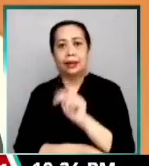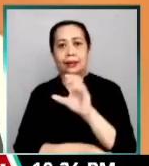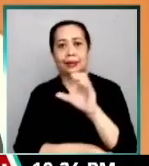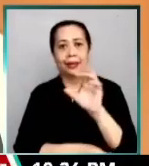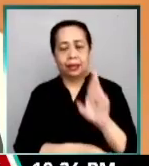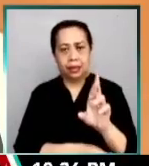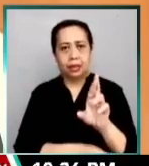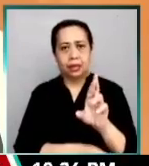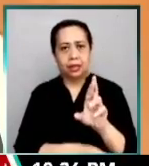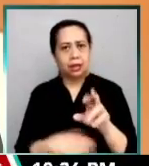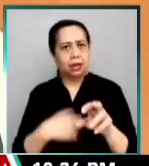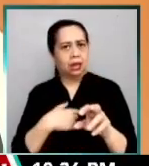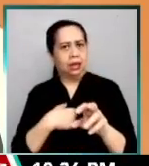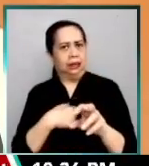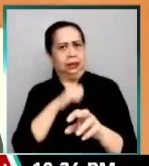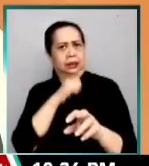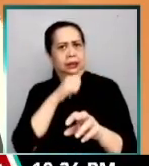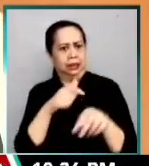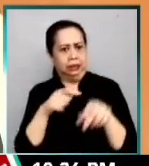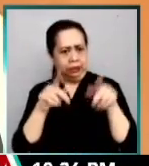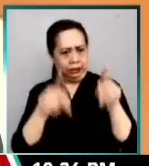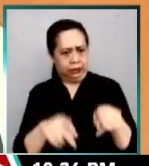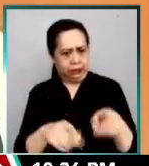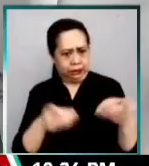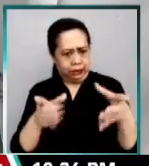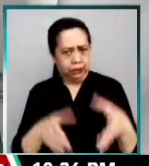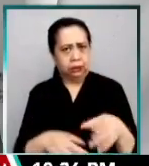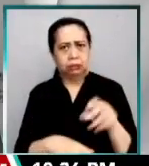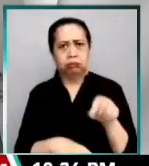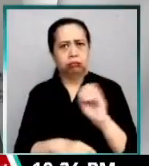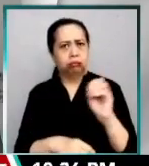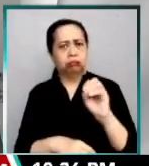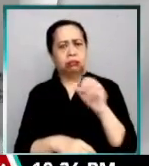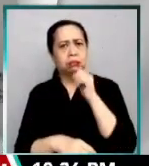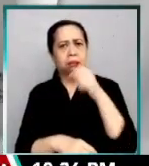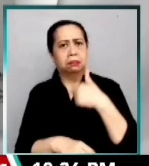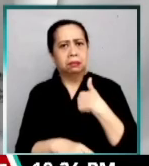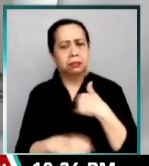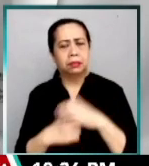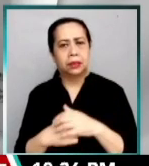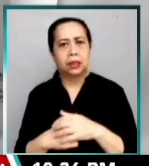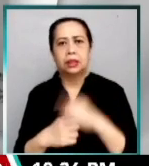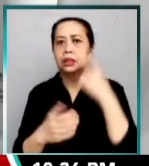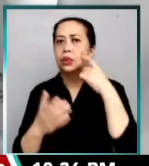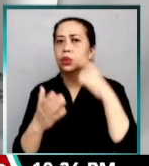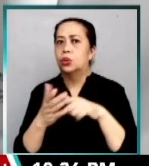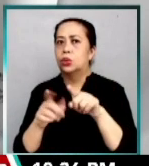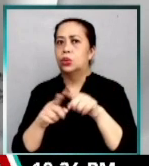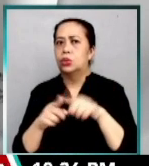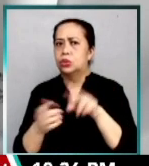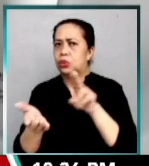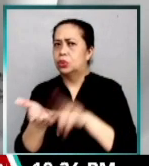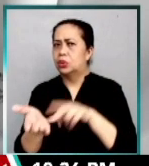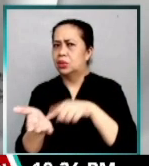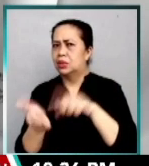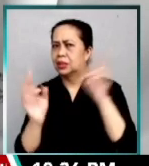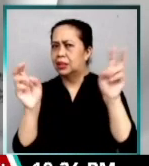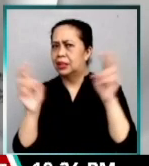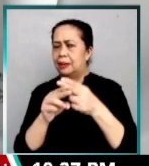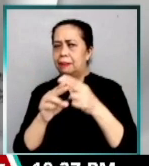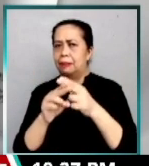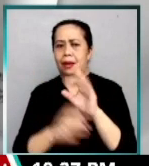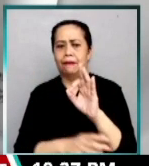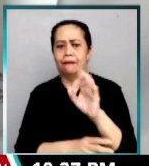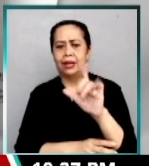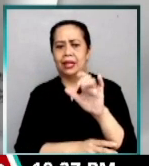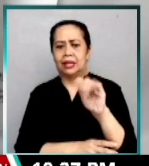not the director of franchising po. Pinunari ng Marina ang pirma ng isang Feliciano Tira na nag-certify